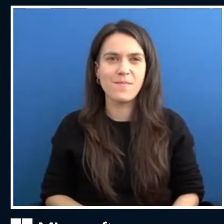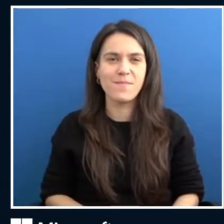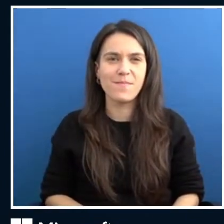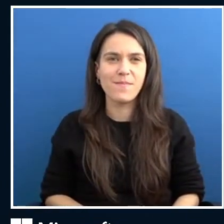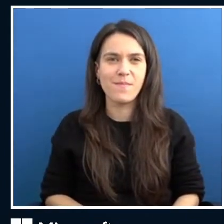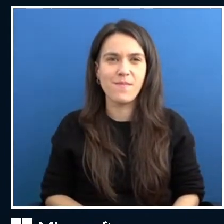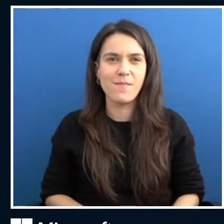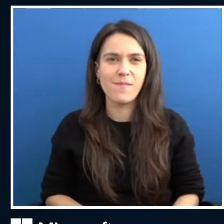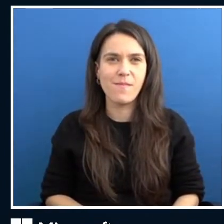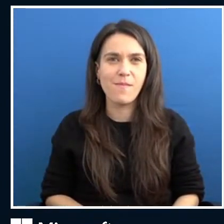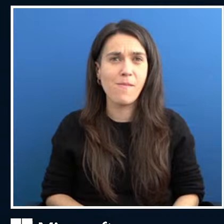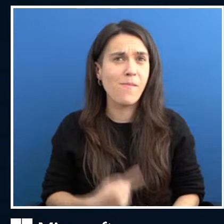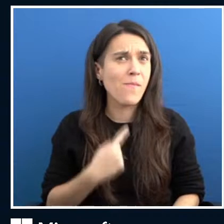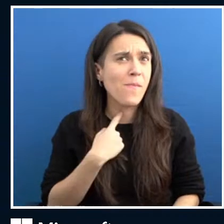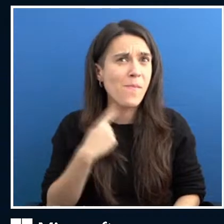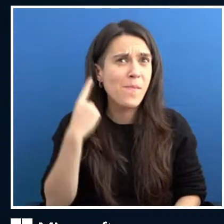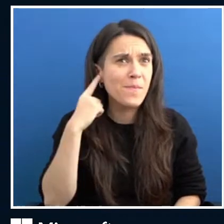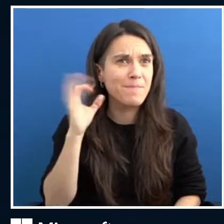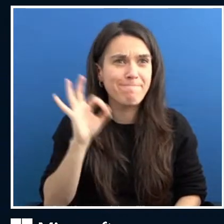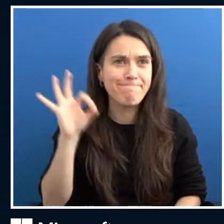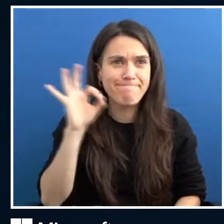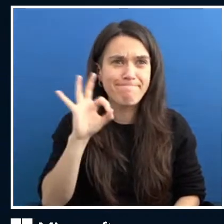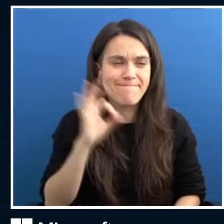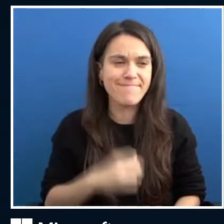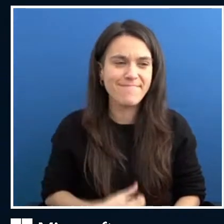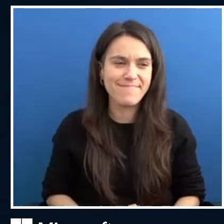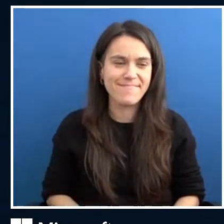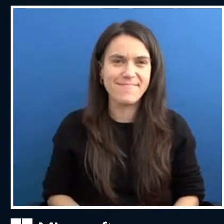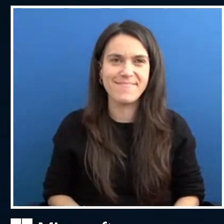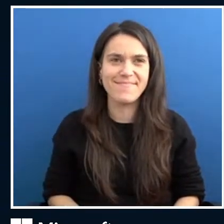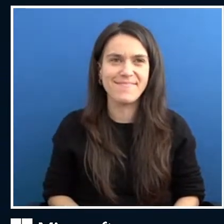Oh, you're on mute, Noah, sorry.